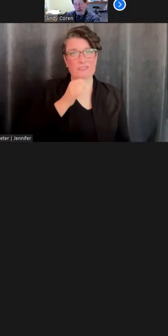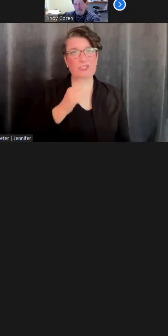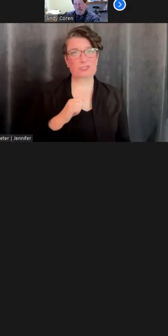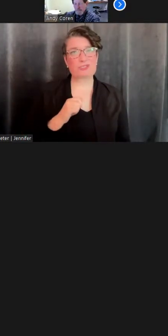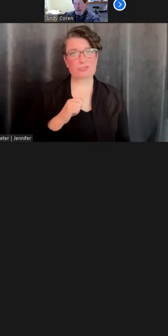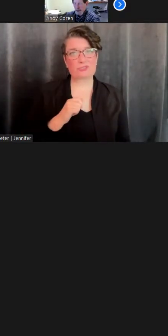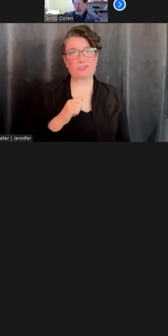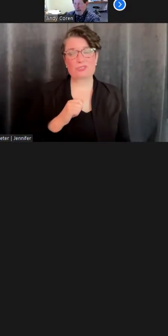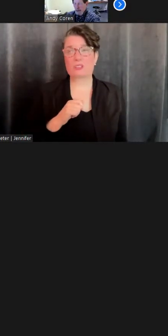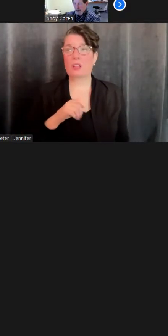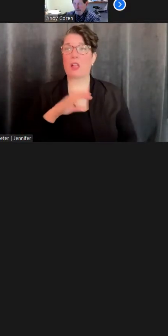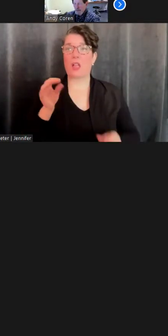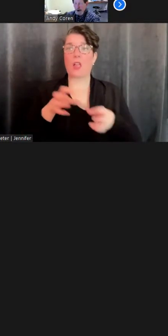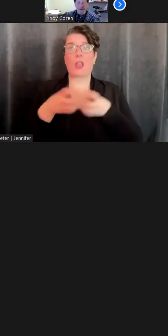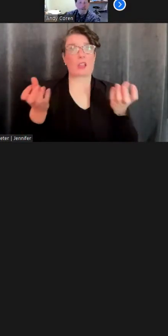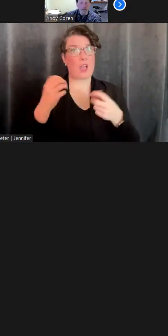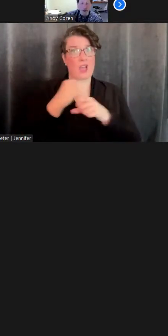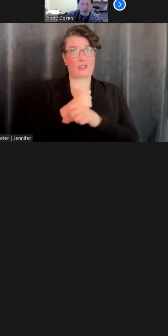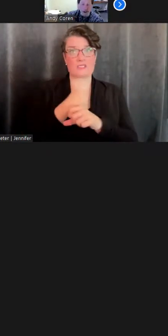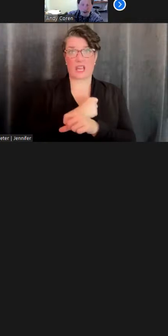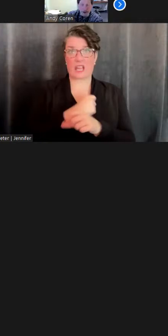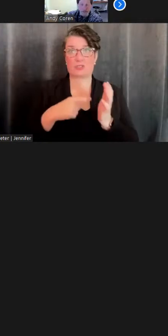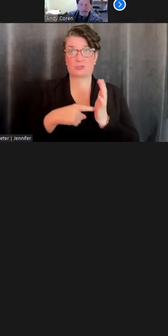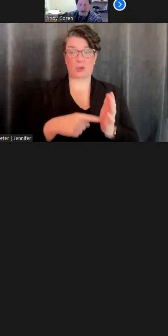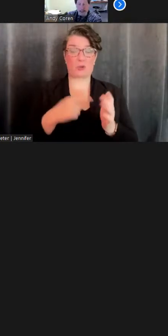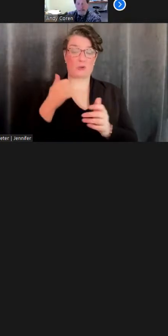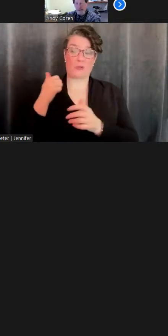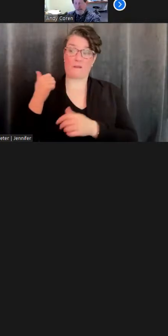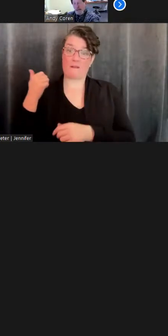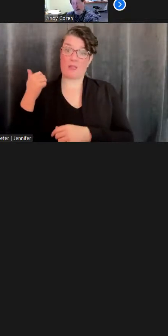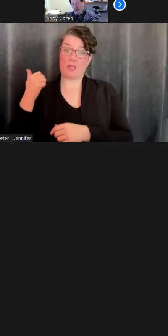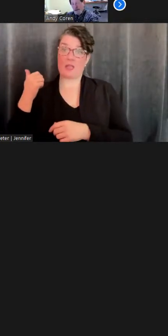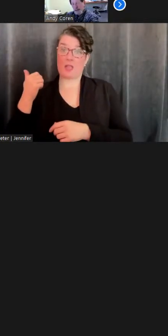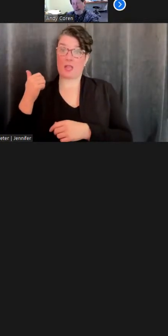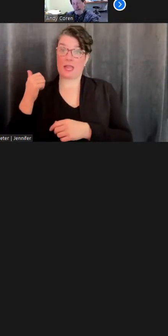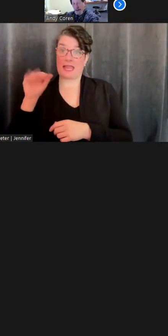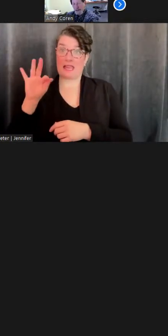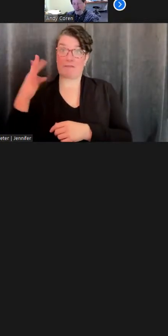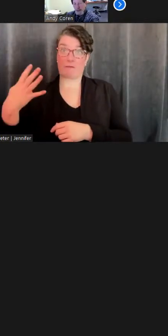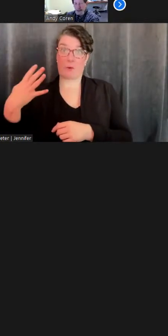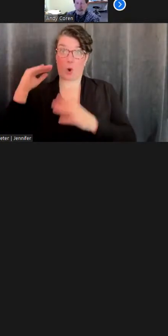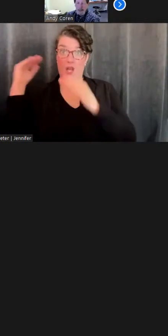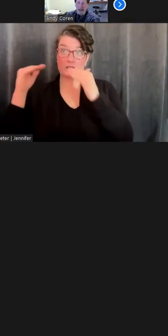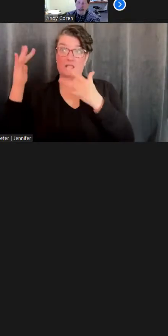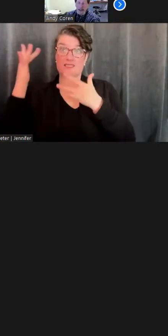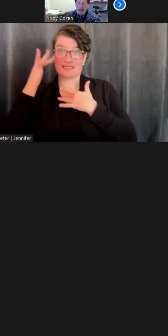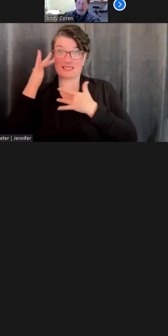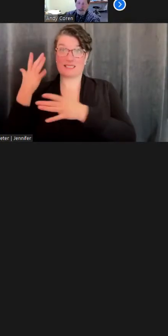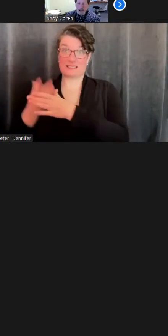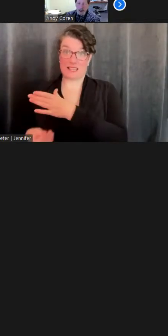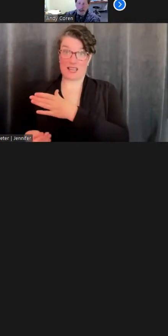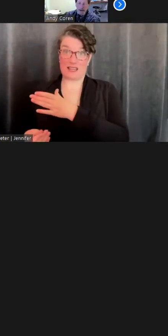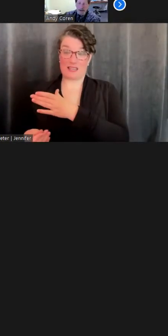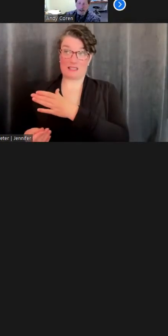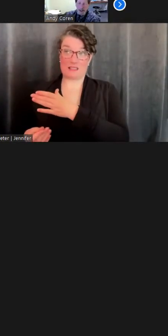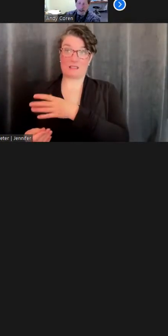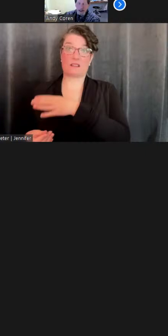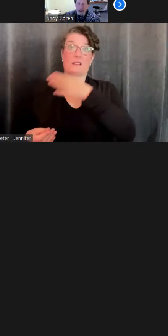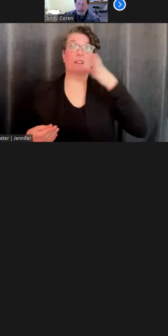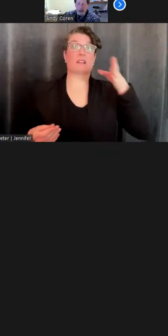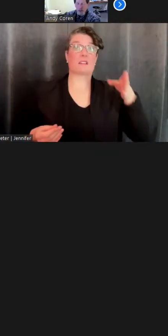that for every 4 adults, for example, that are sick and pass away, a